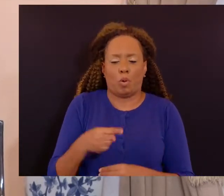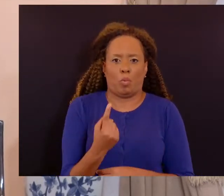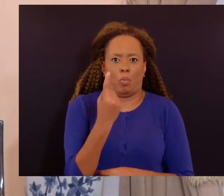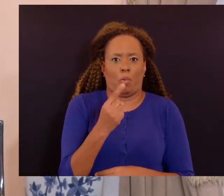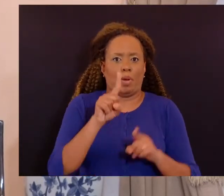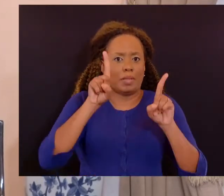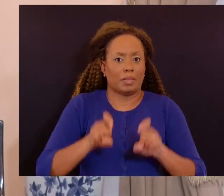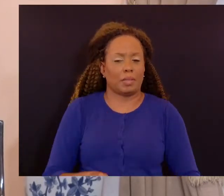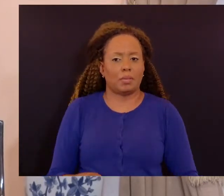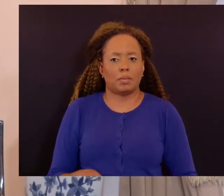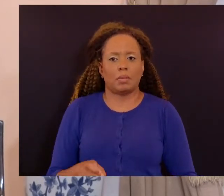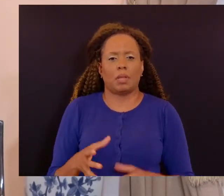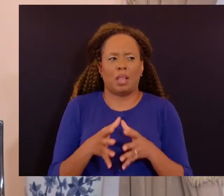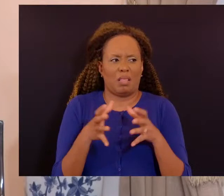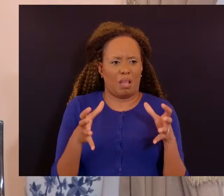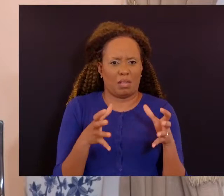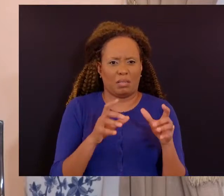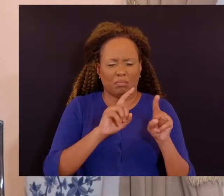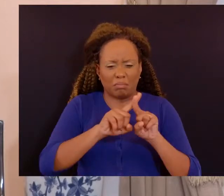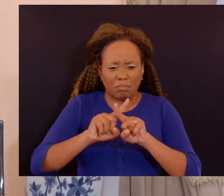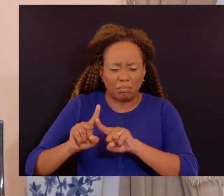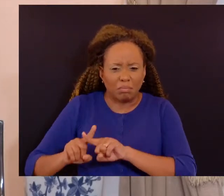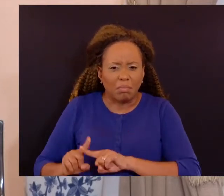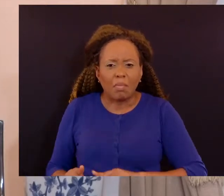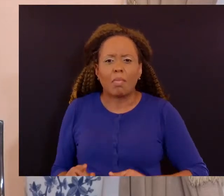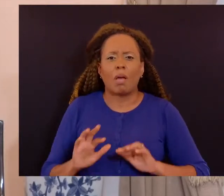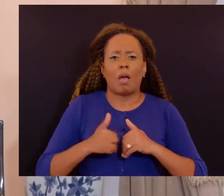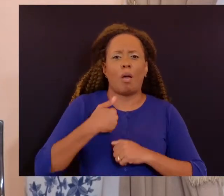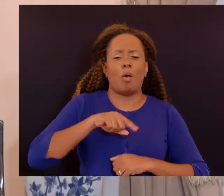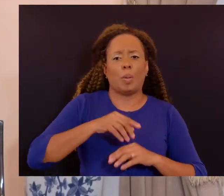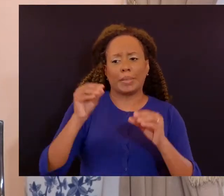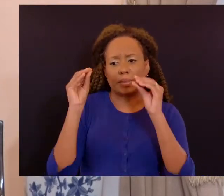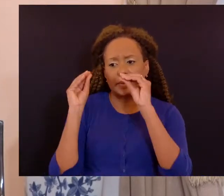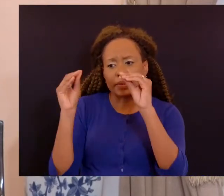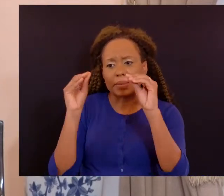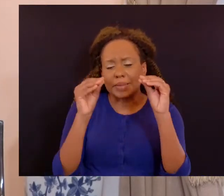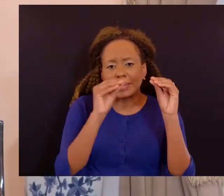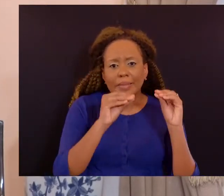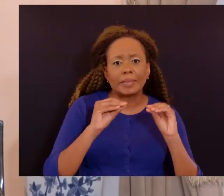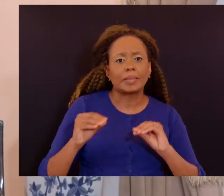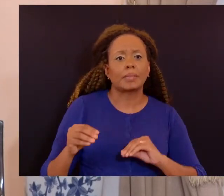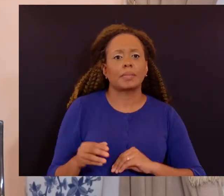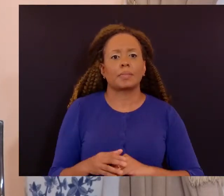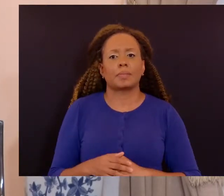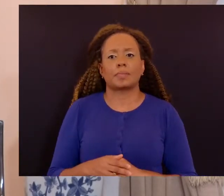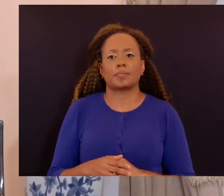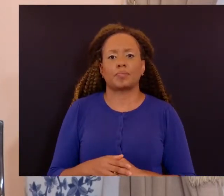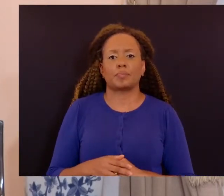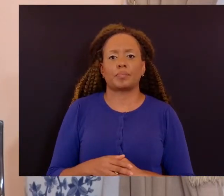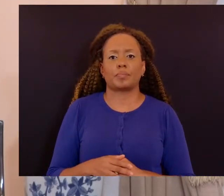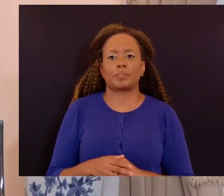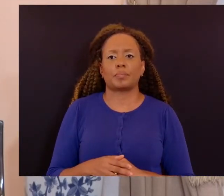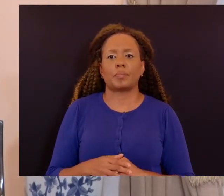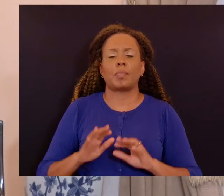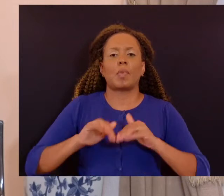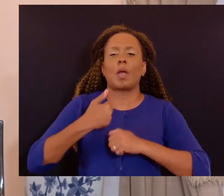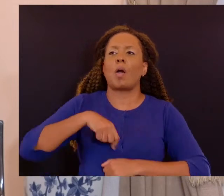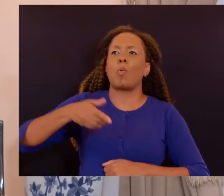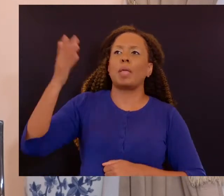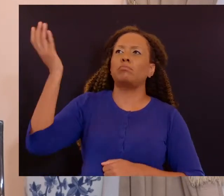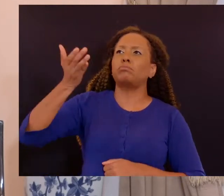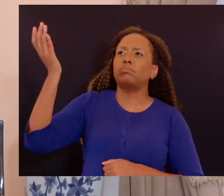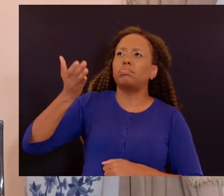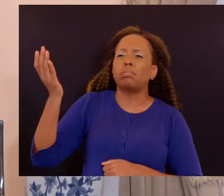to correct in terms of our pedagogy, in terms of our teacher training, in terms of just the way we deliver instruction